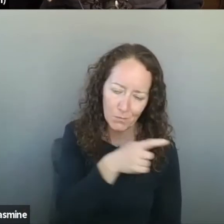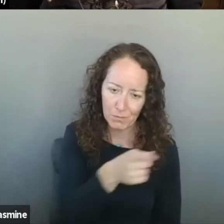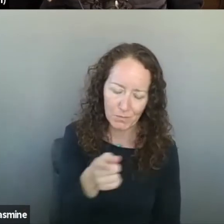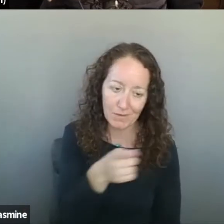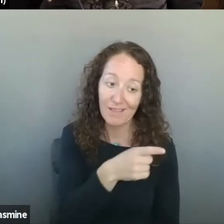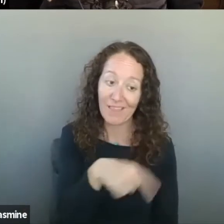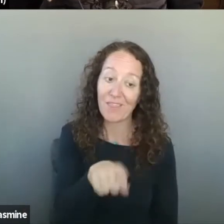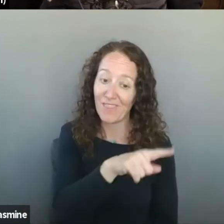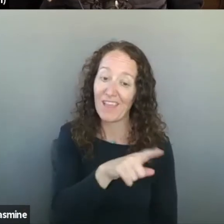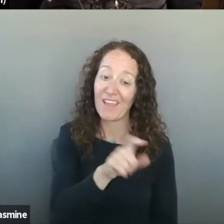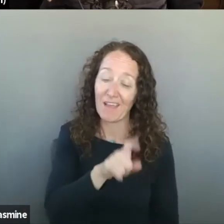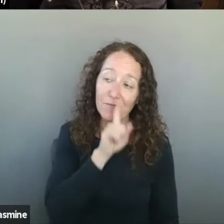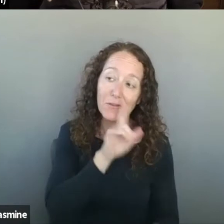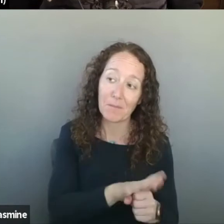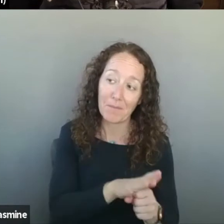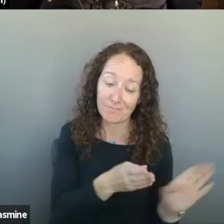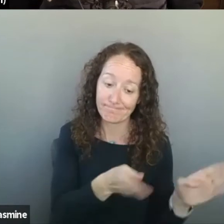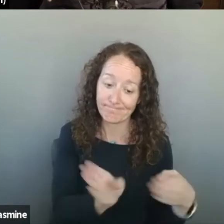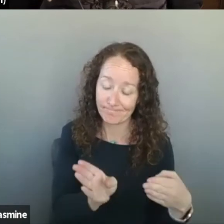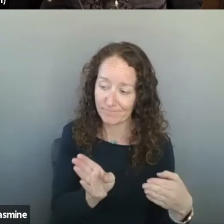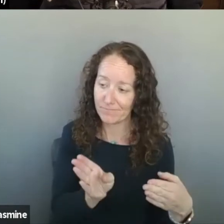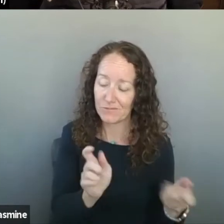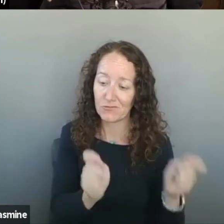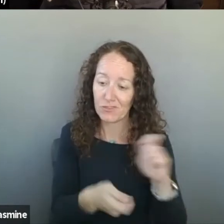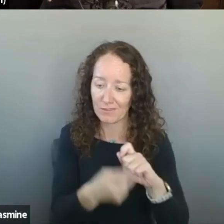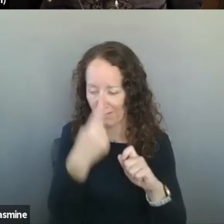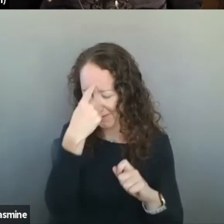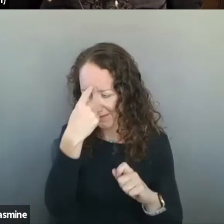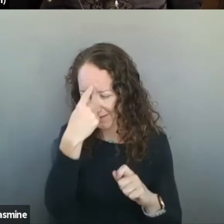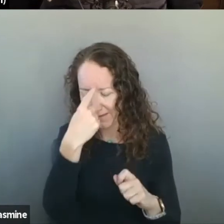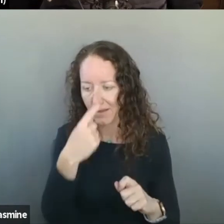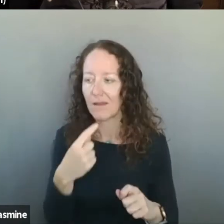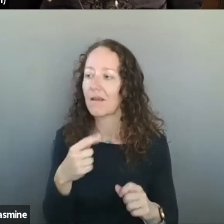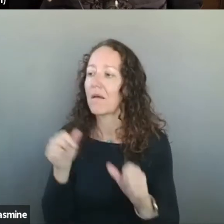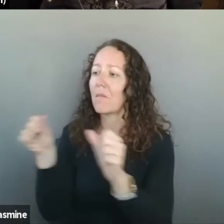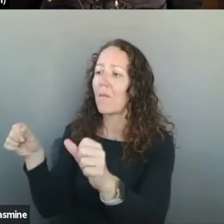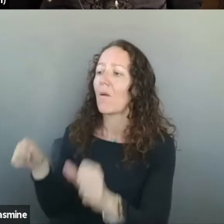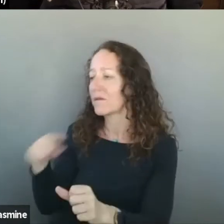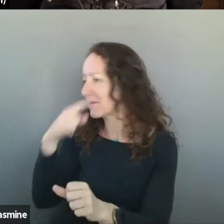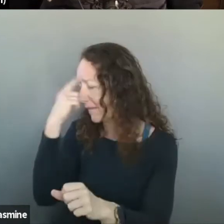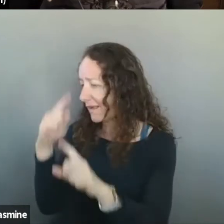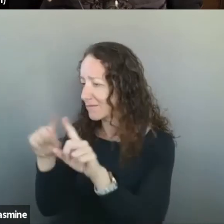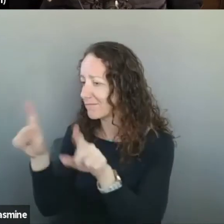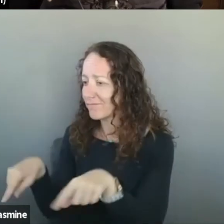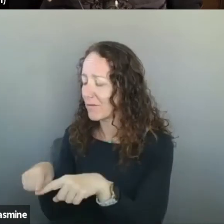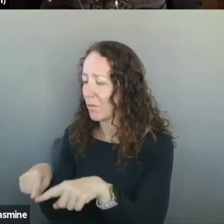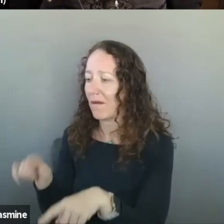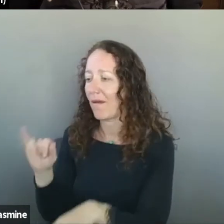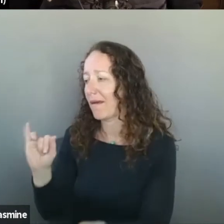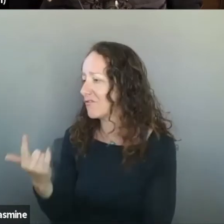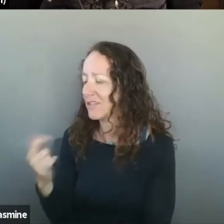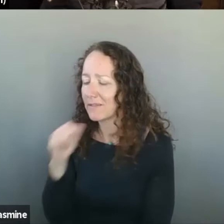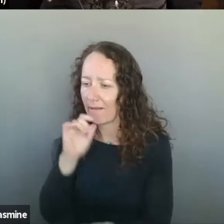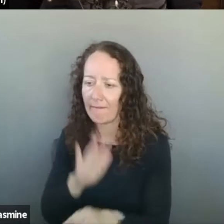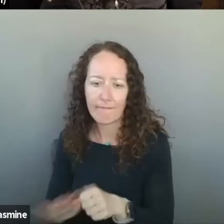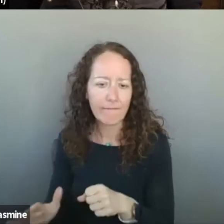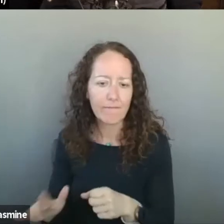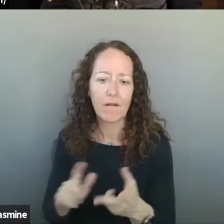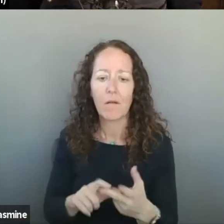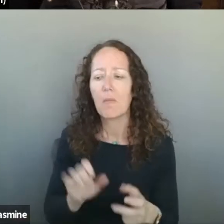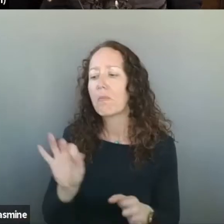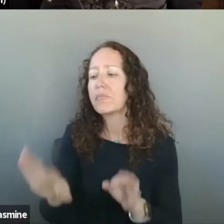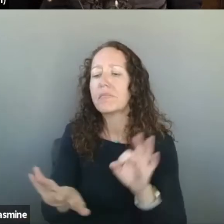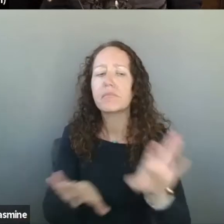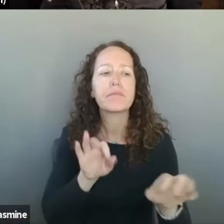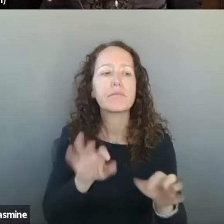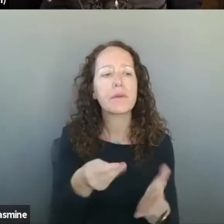some type of rethinking. It's not going to be enough to put the black square in the box. It's not going to be enough to throw pennies at smaller organizations to